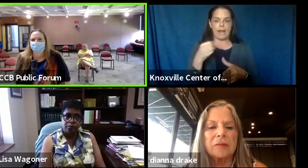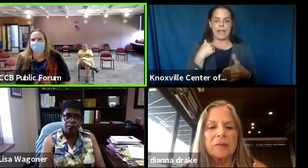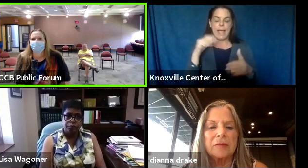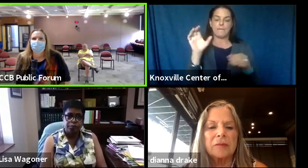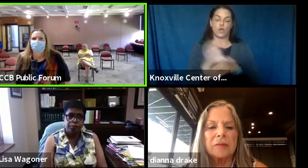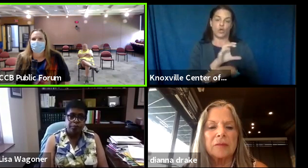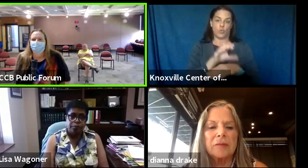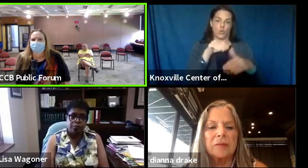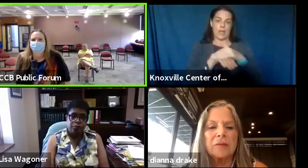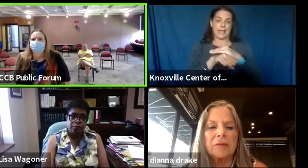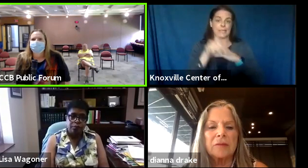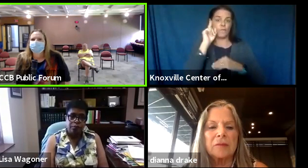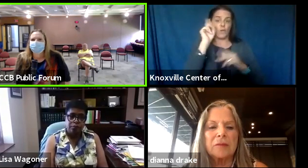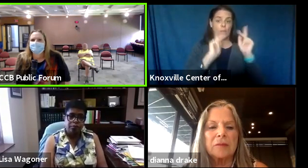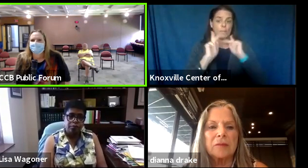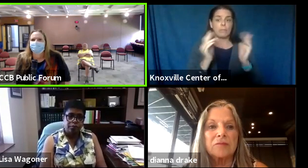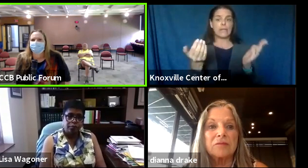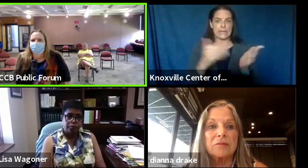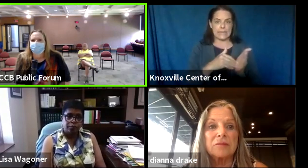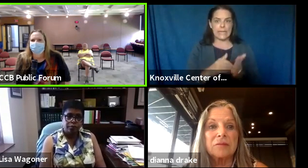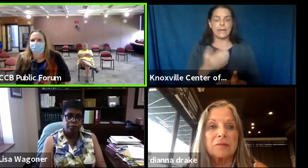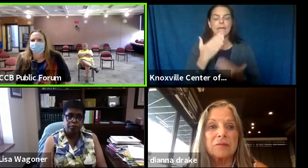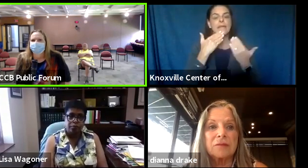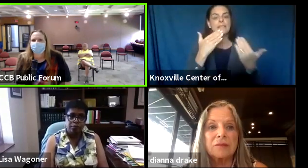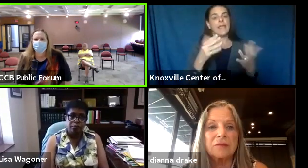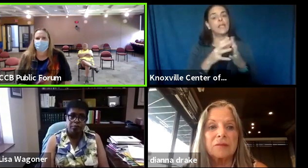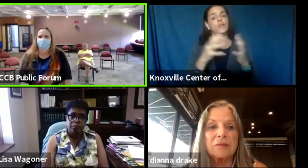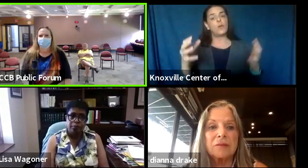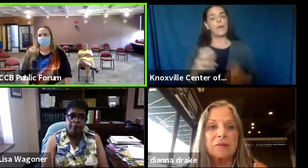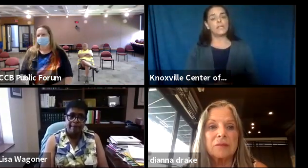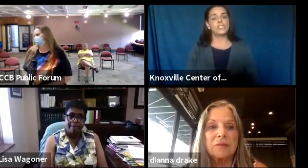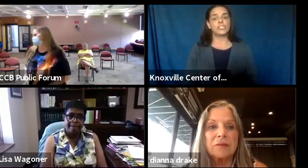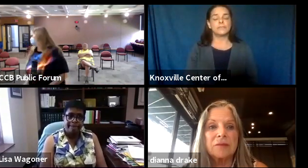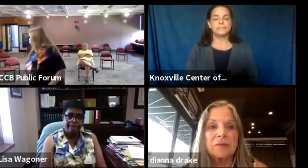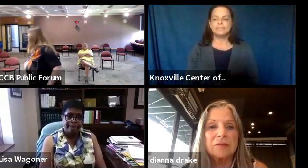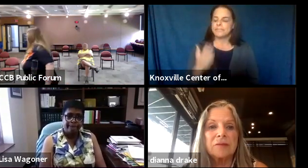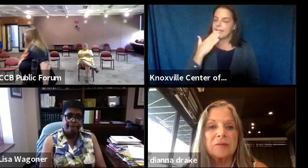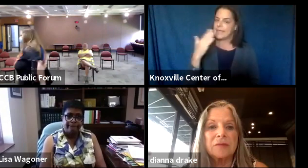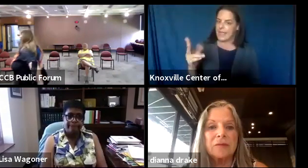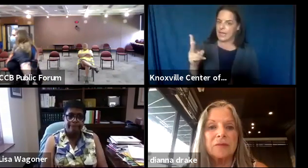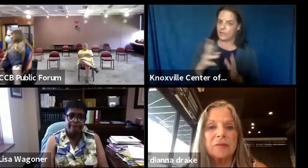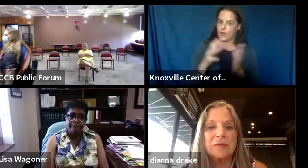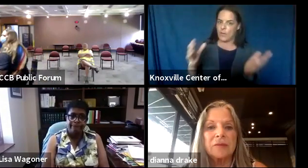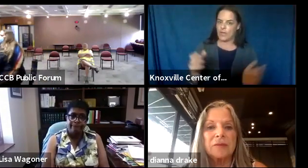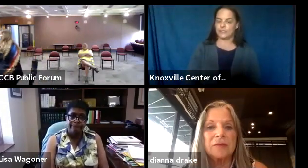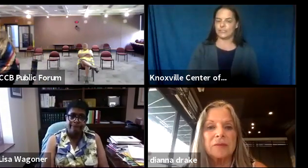access for the public again. Thank you very much. Thank you very much.